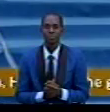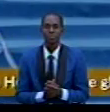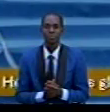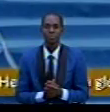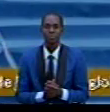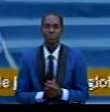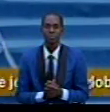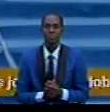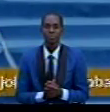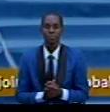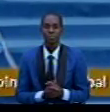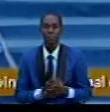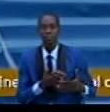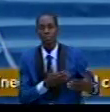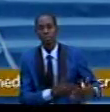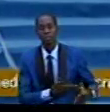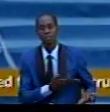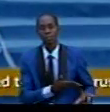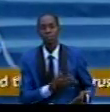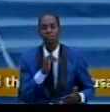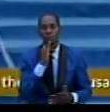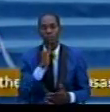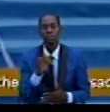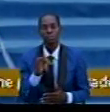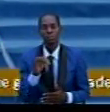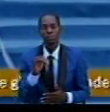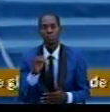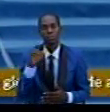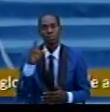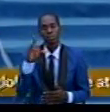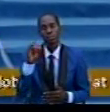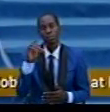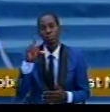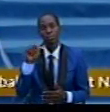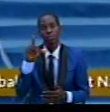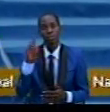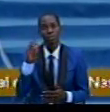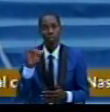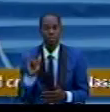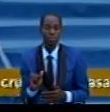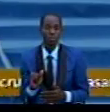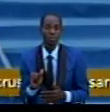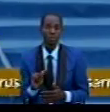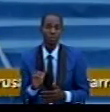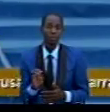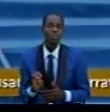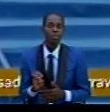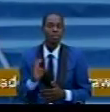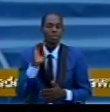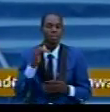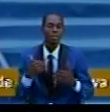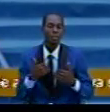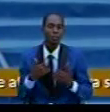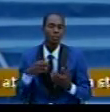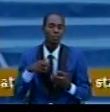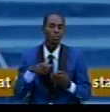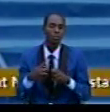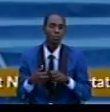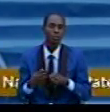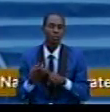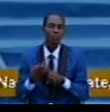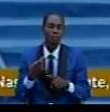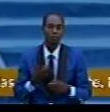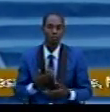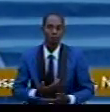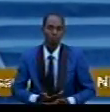Beside me is Adeleye Benjamin. He's been having a low back pain from childhood. And when